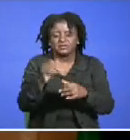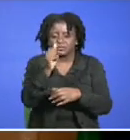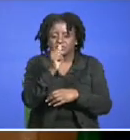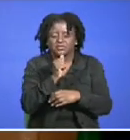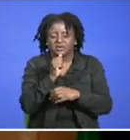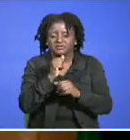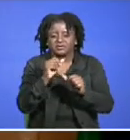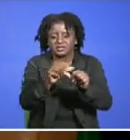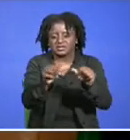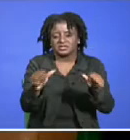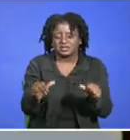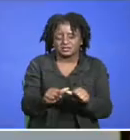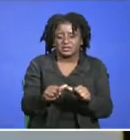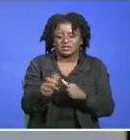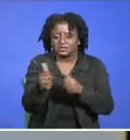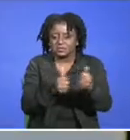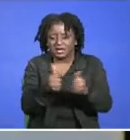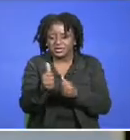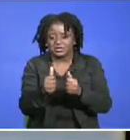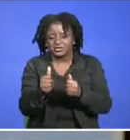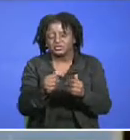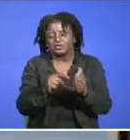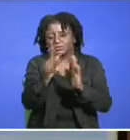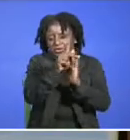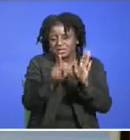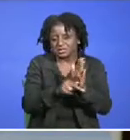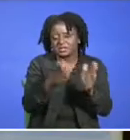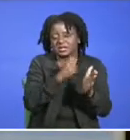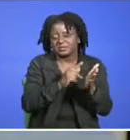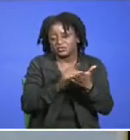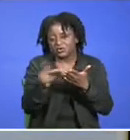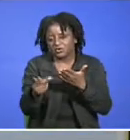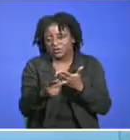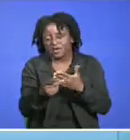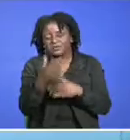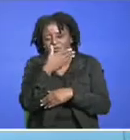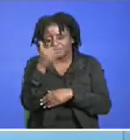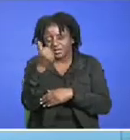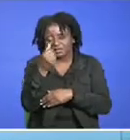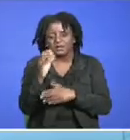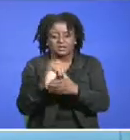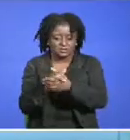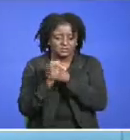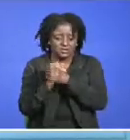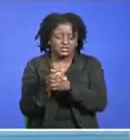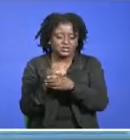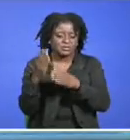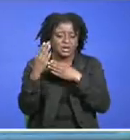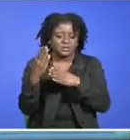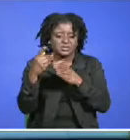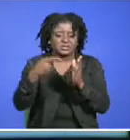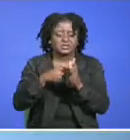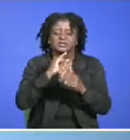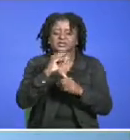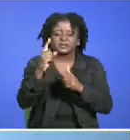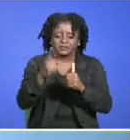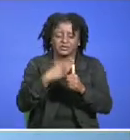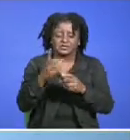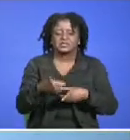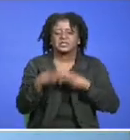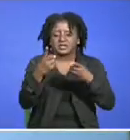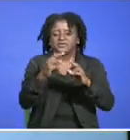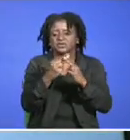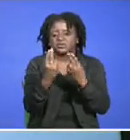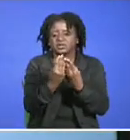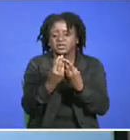projects and programs more effectively. I want to congratulate the Bahamas again. This is the first delivery unit being set up in the